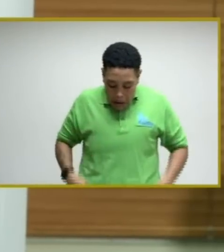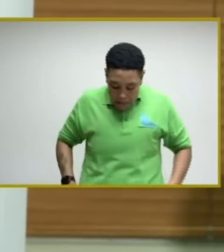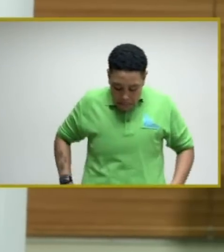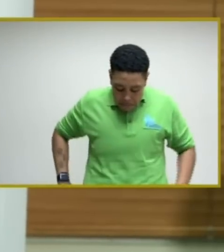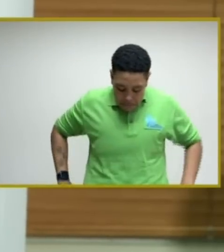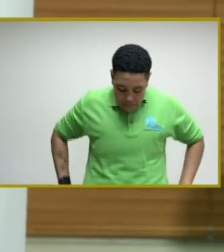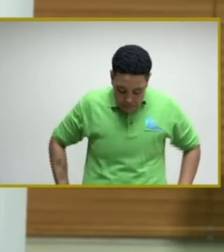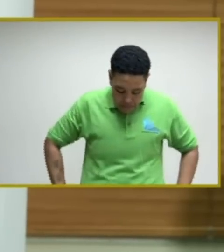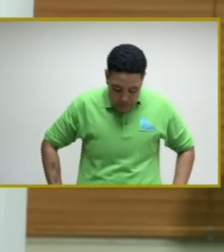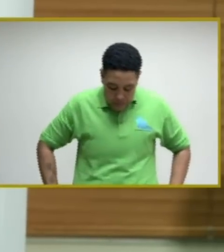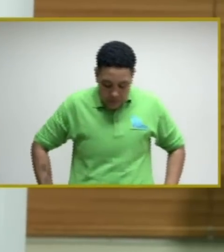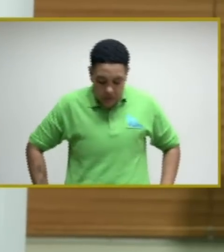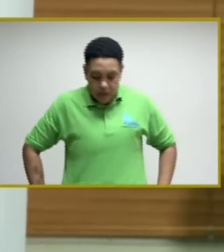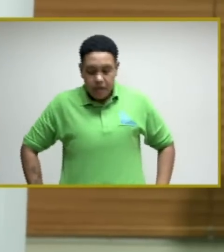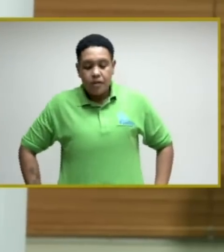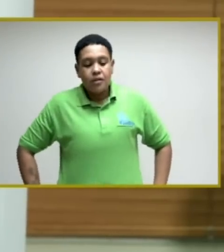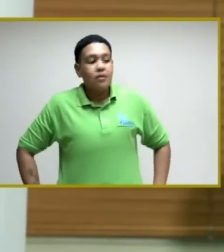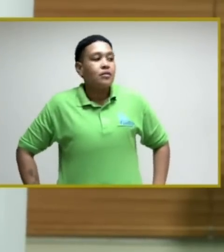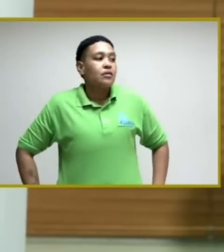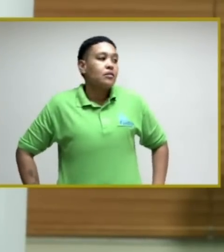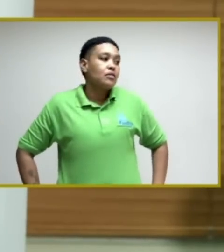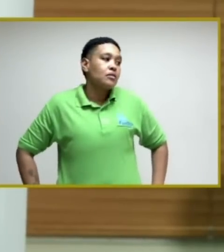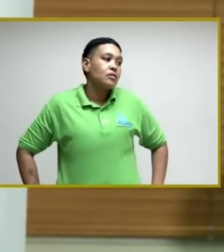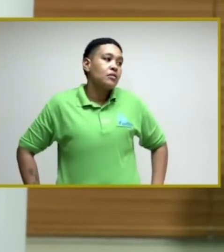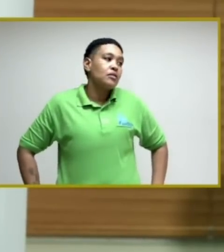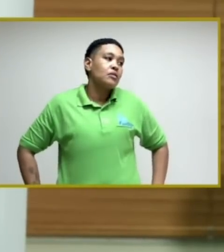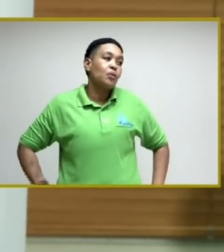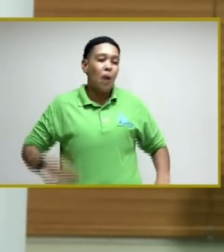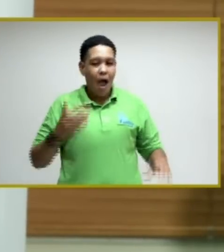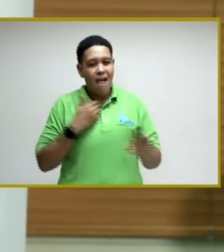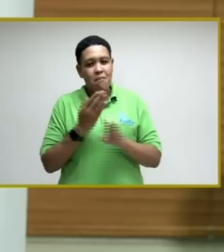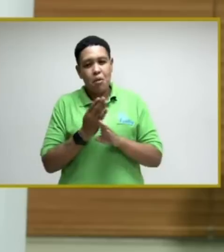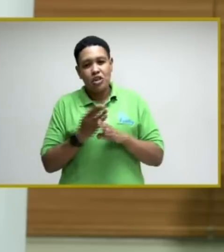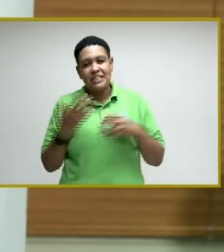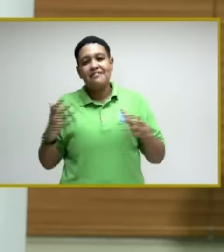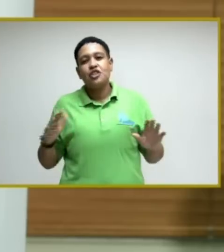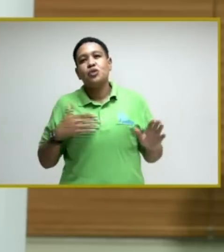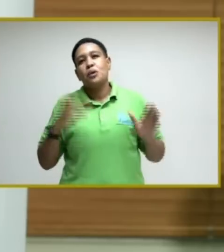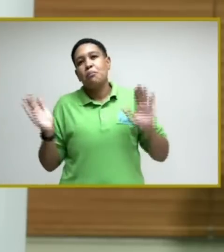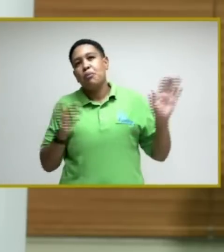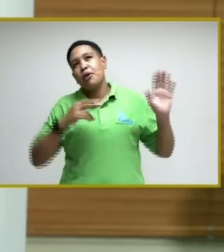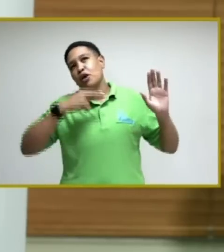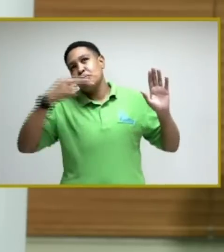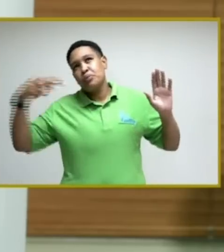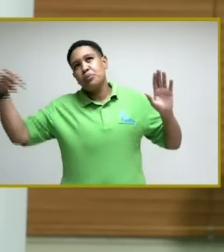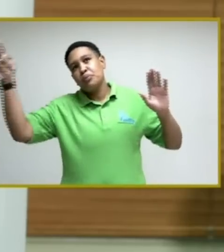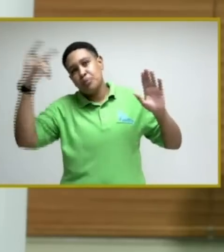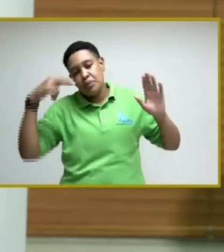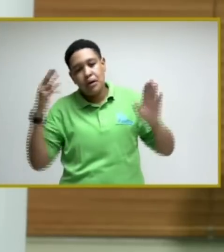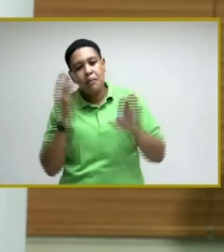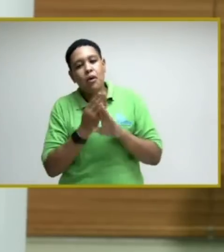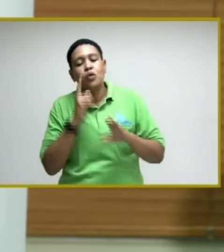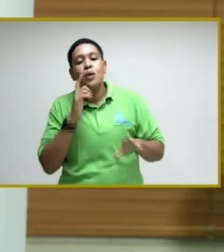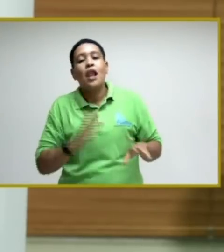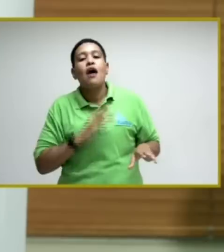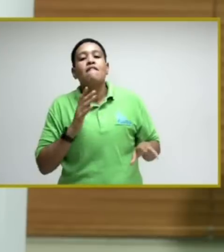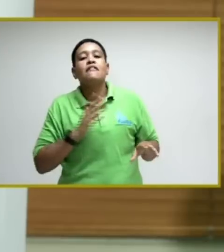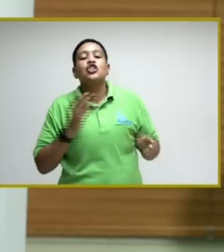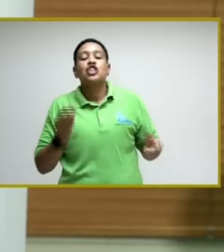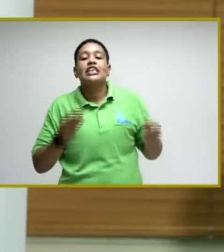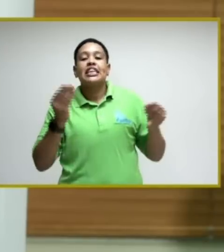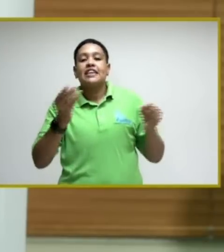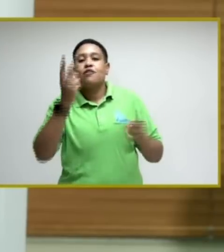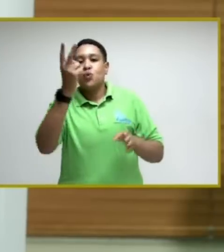will officially hand over, even though we have been in possession, we have prepared, wrapped, and so on, 2 mobile